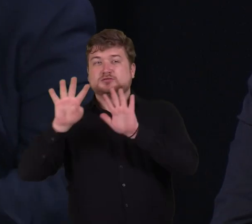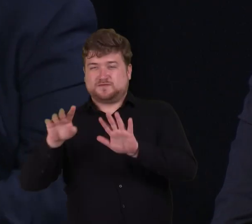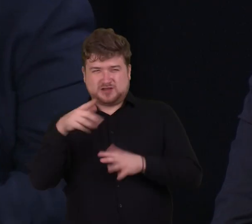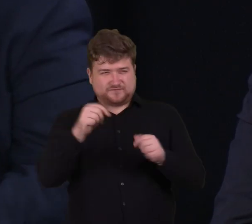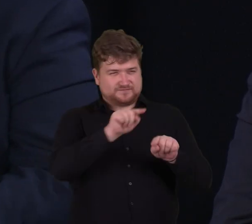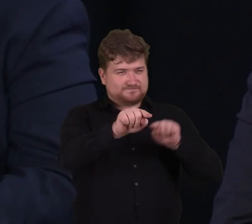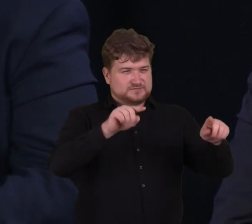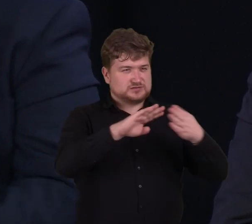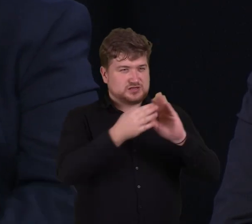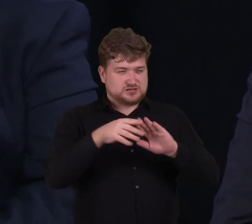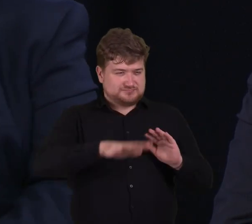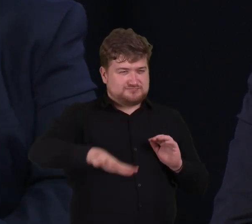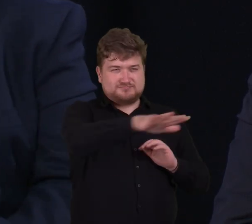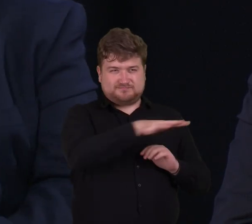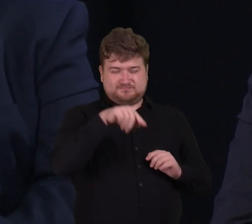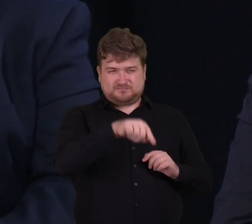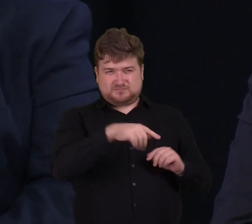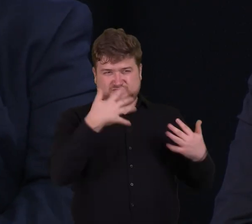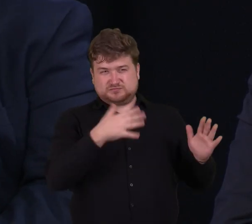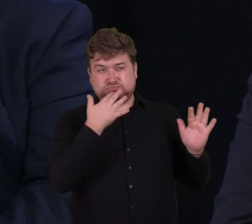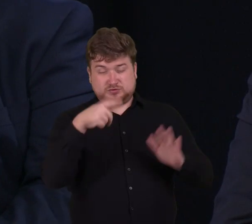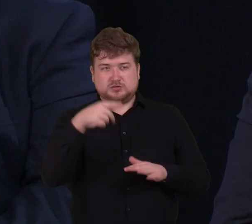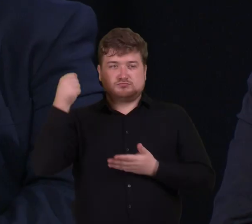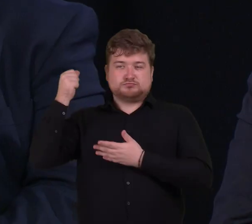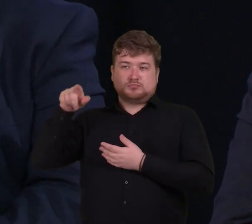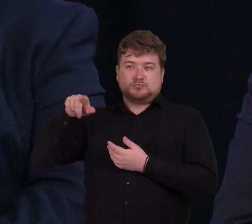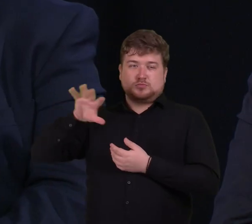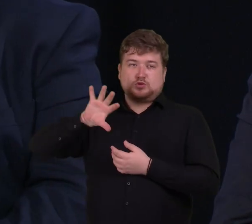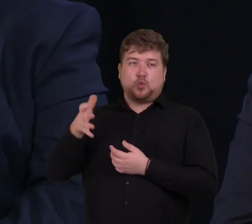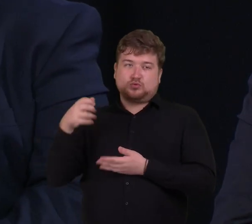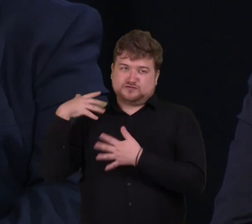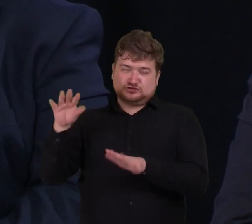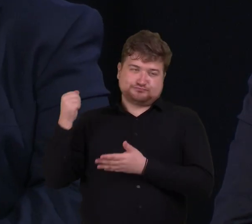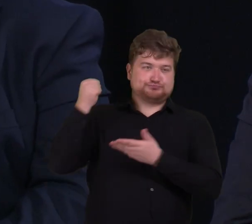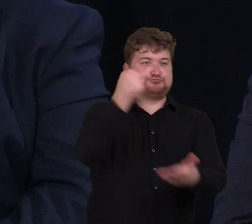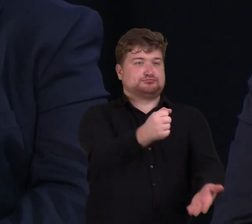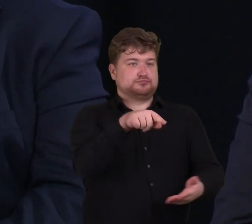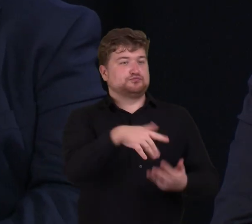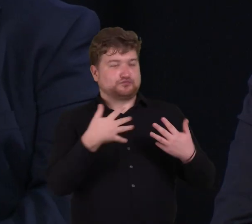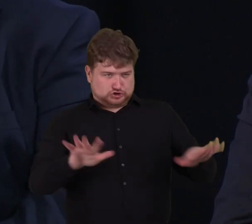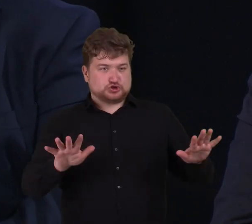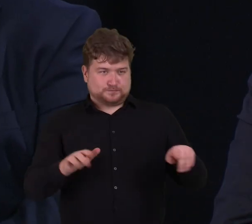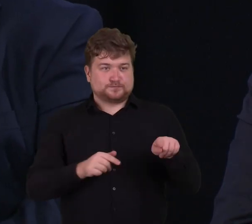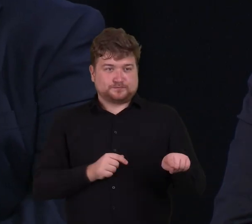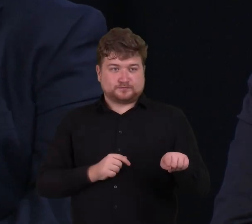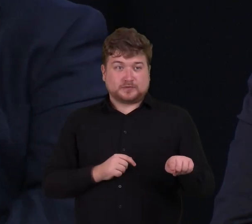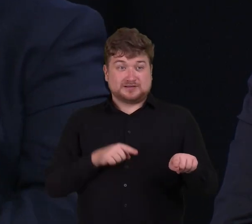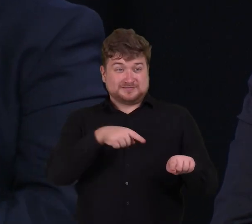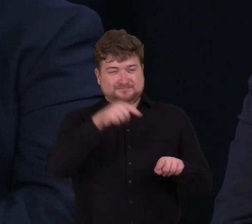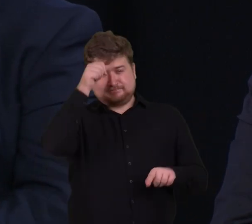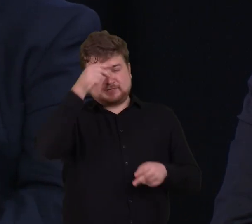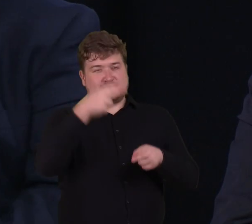it's supra-regional, as you told, is one dedicated to water and landscape